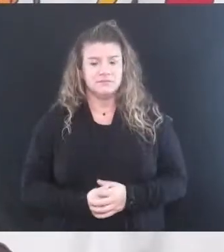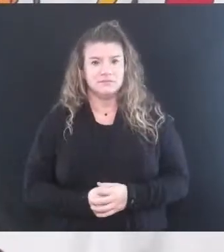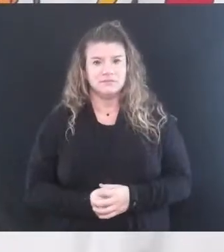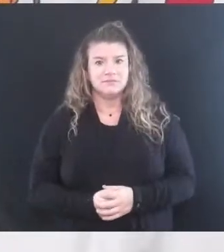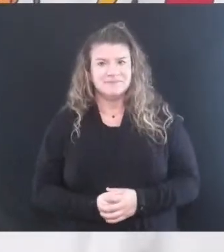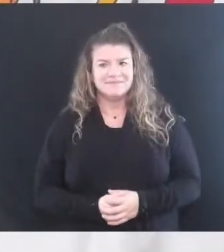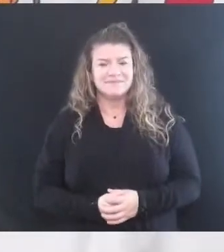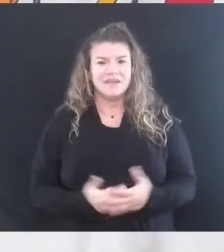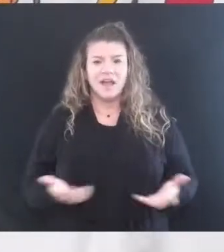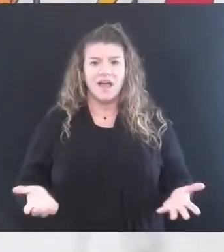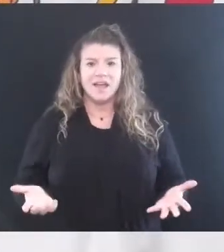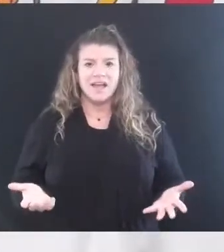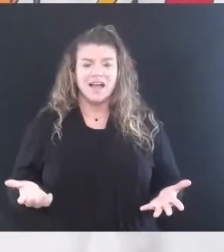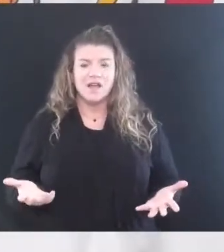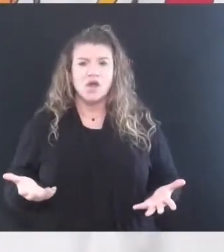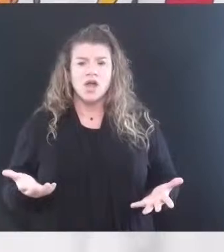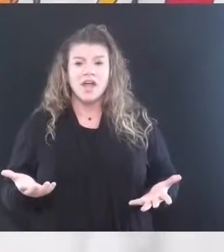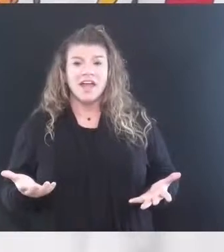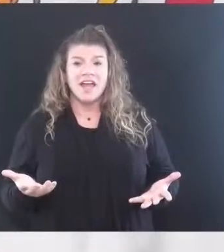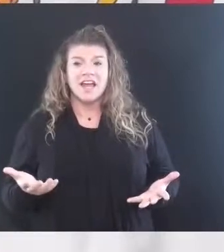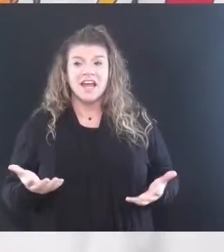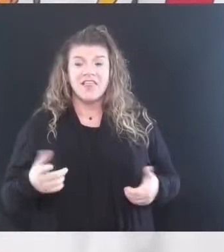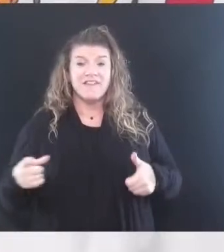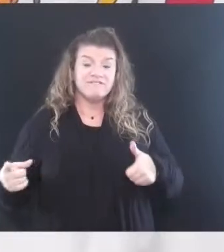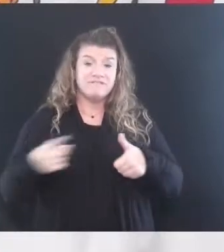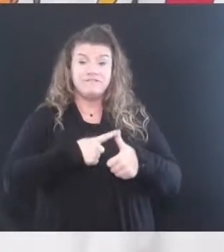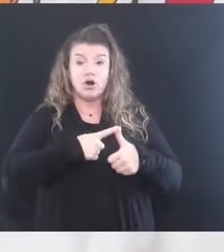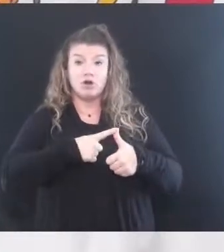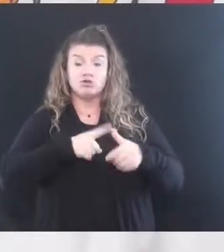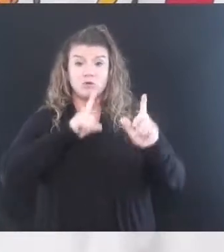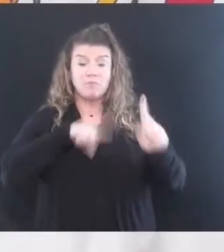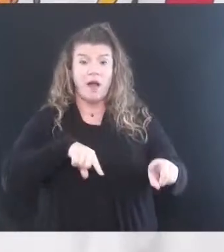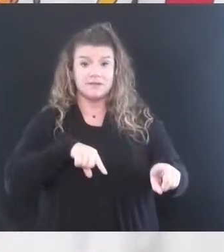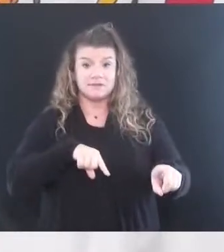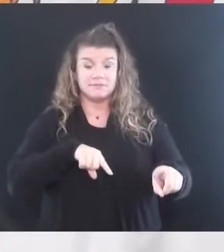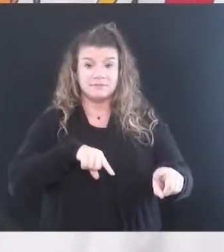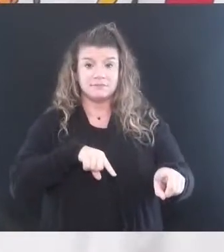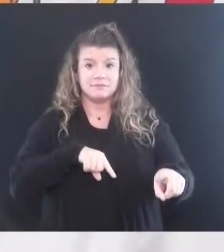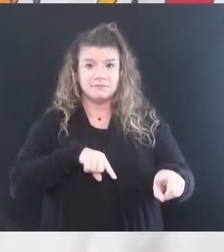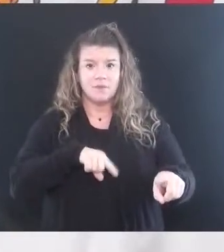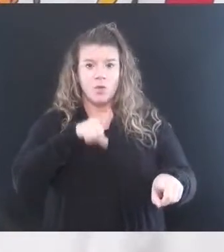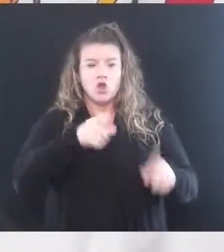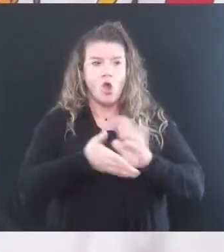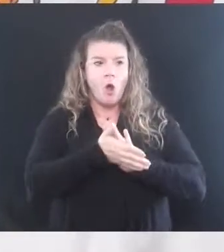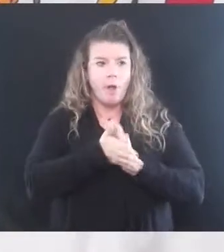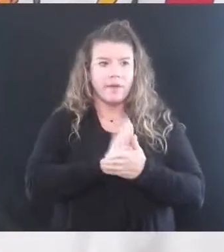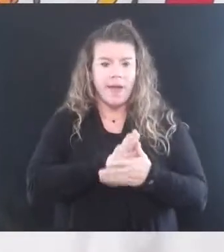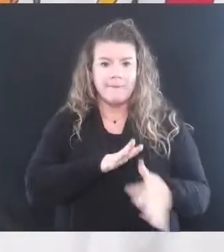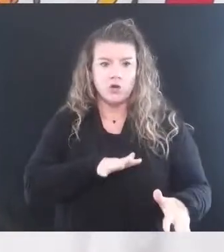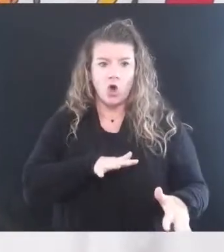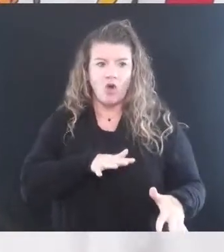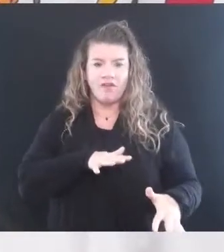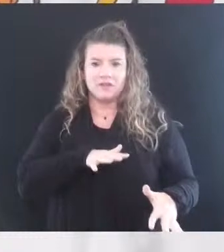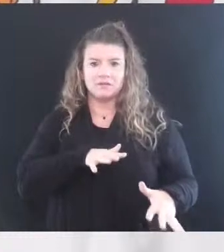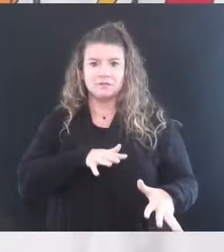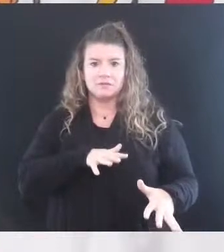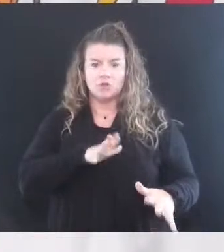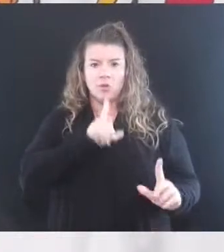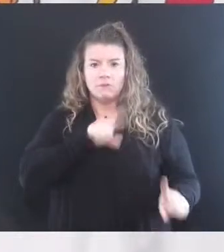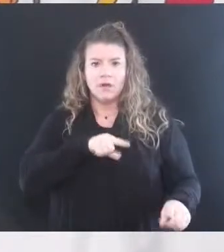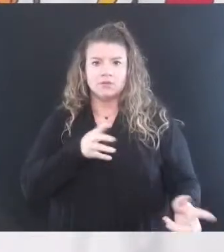the first response when you become really anxious? What is your easiest